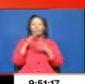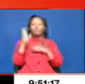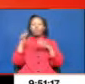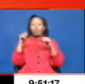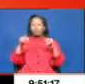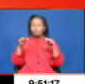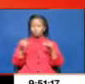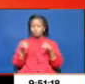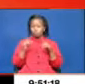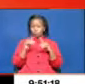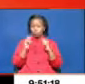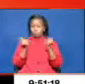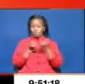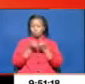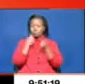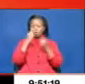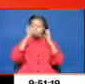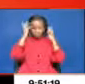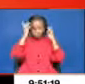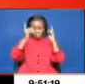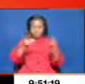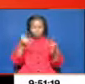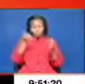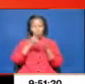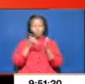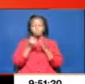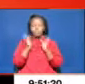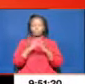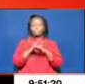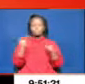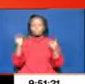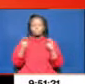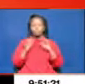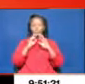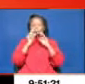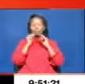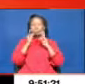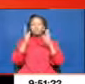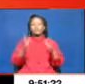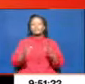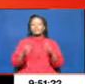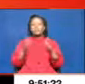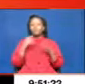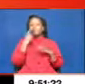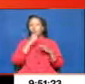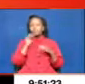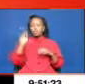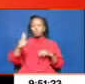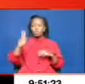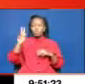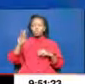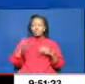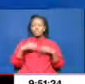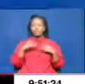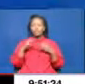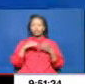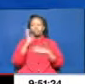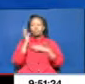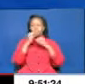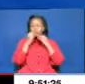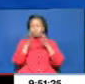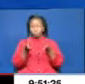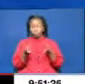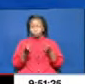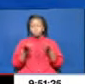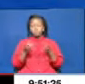teams who opted not to take part in the event. Our reporter, Isaac Namoka, who is in Birmingham, has the details.